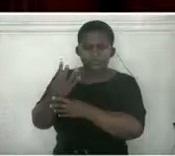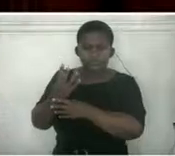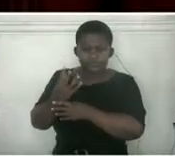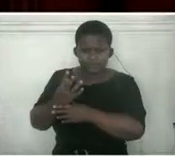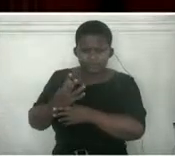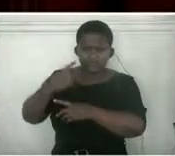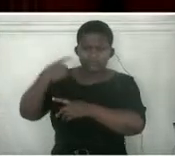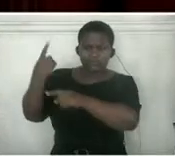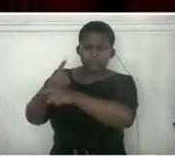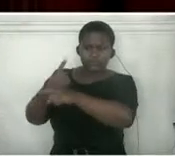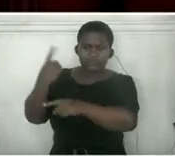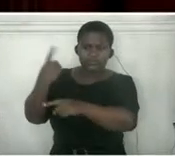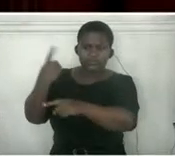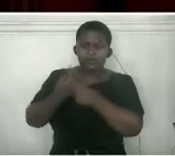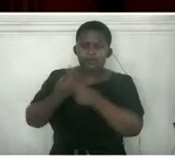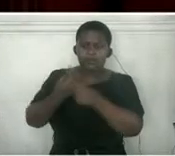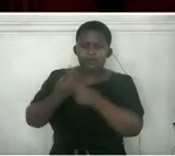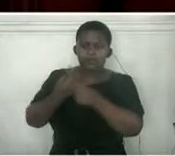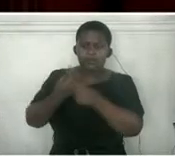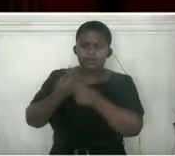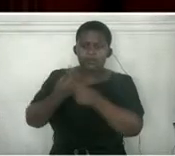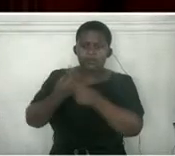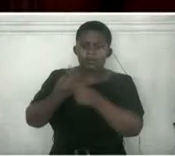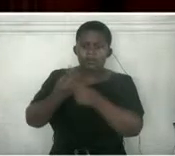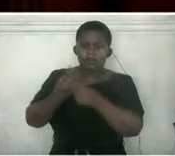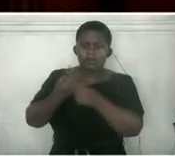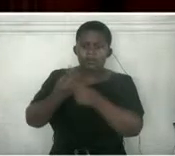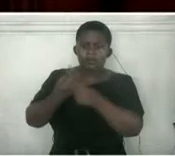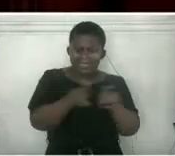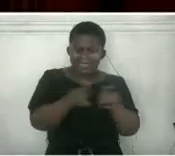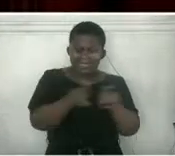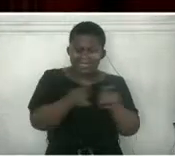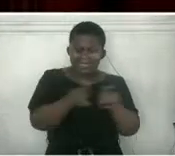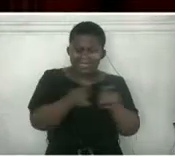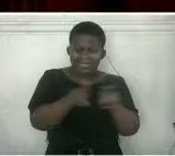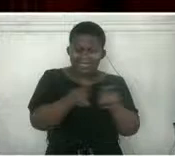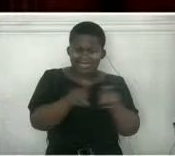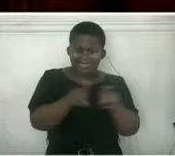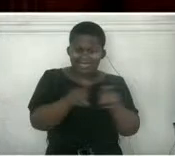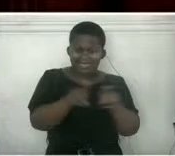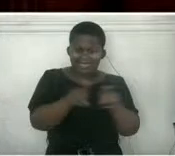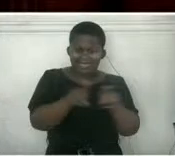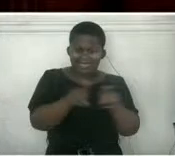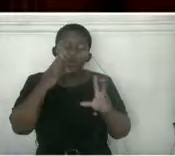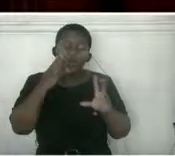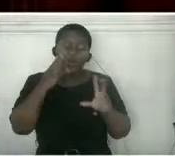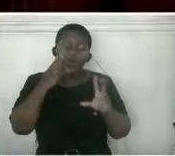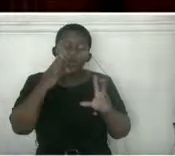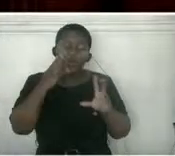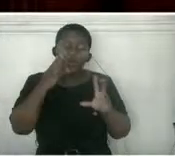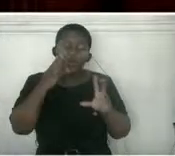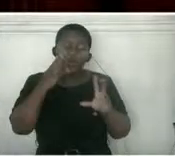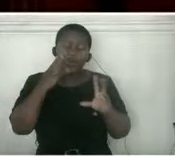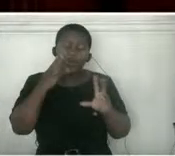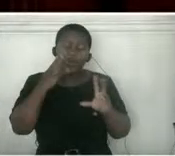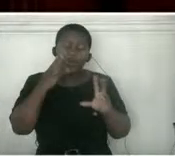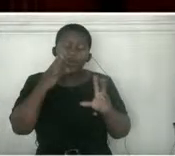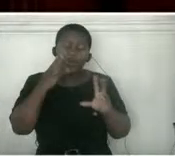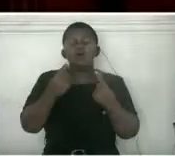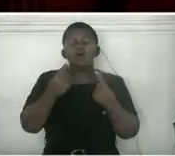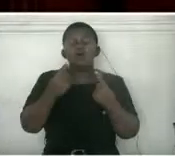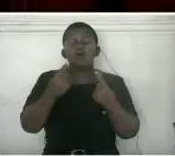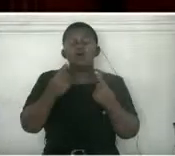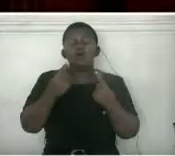in our province. Siyafana nomhlanga othi ushawa izikhukhula ubhende